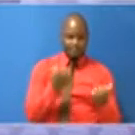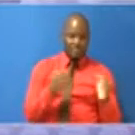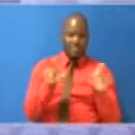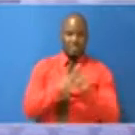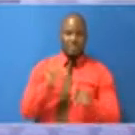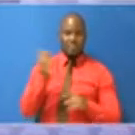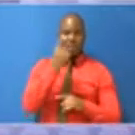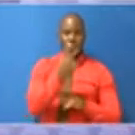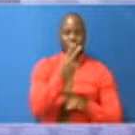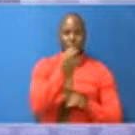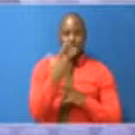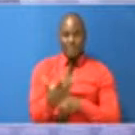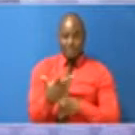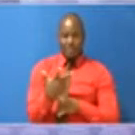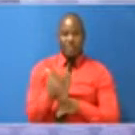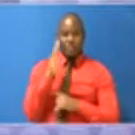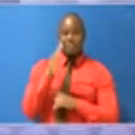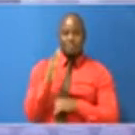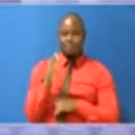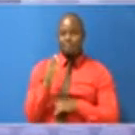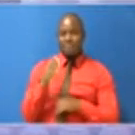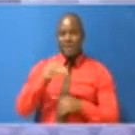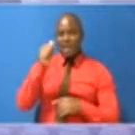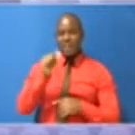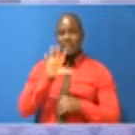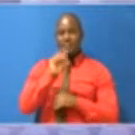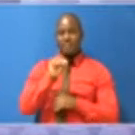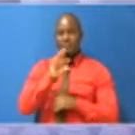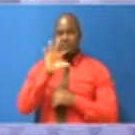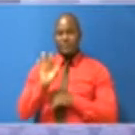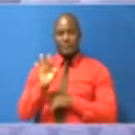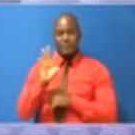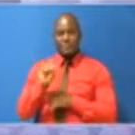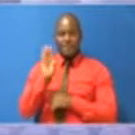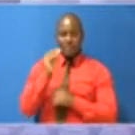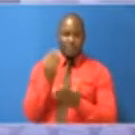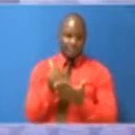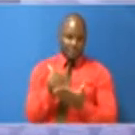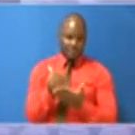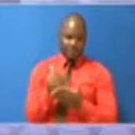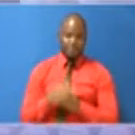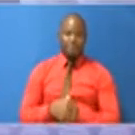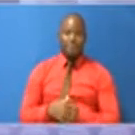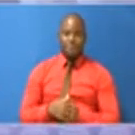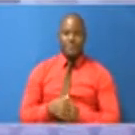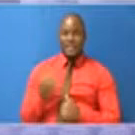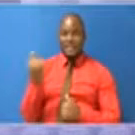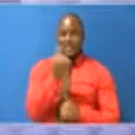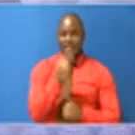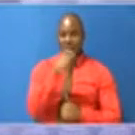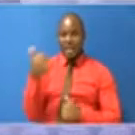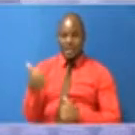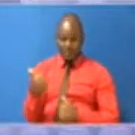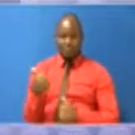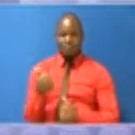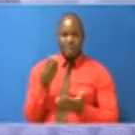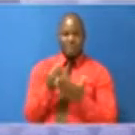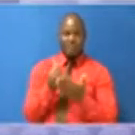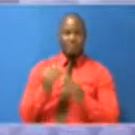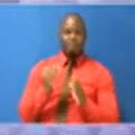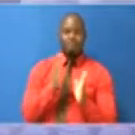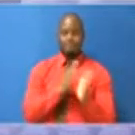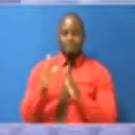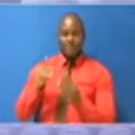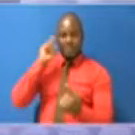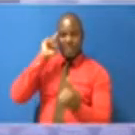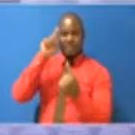january 2023 is going to take us up another 50 to 53 billion shillings every other revenue stream then must